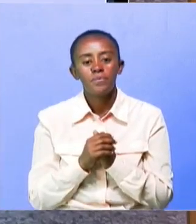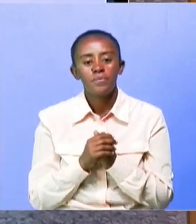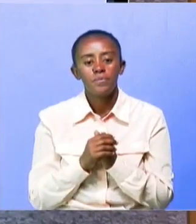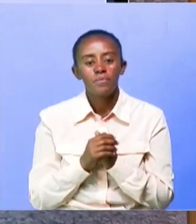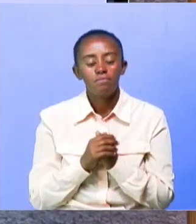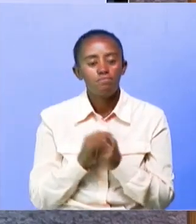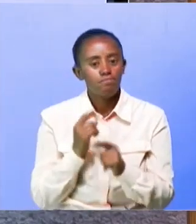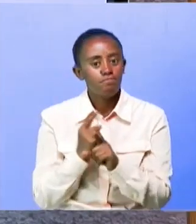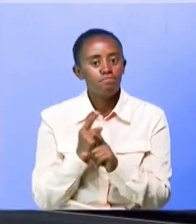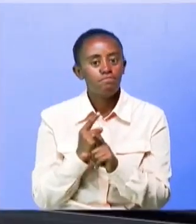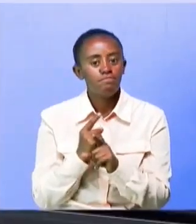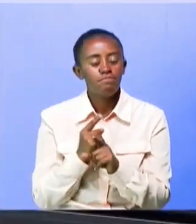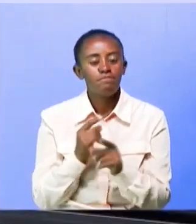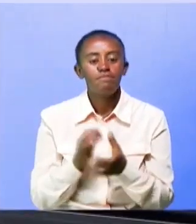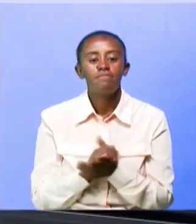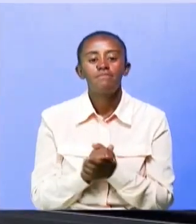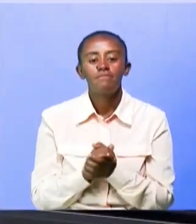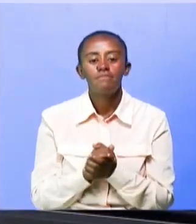Right.